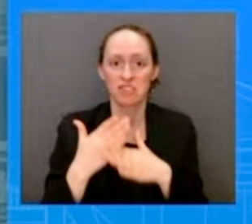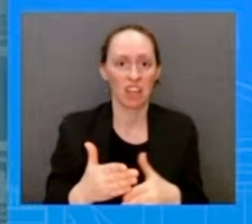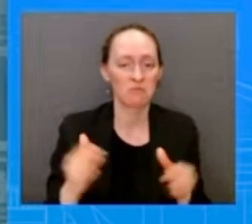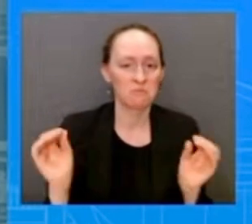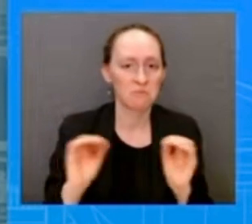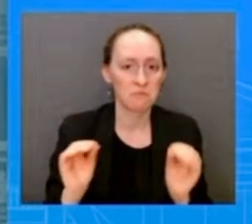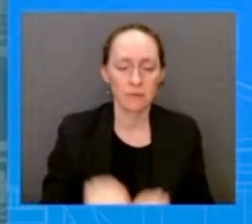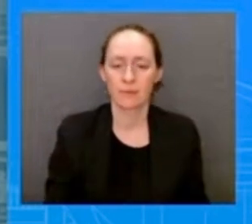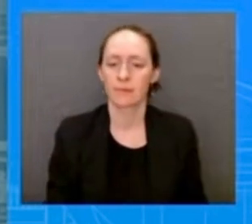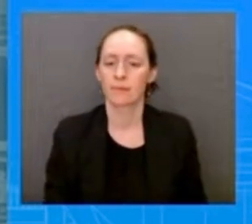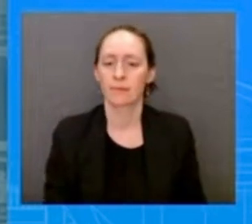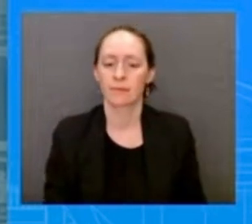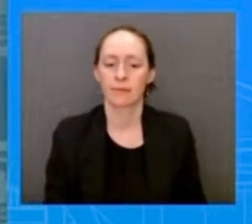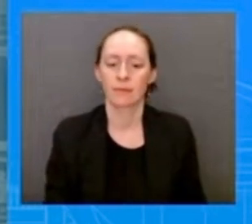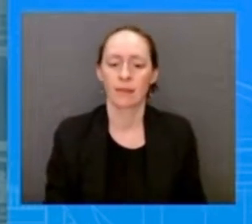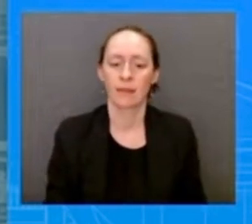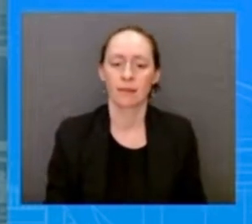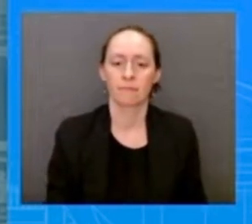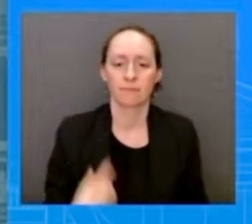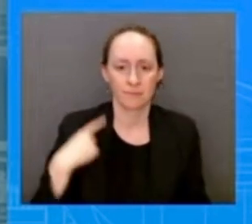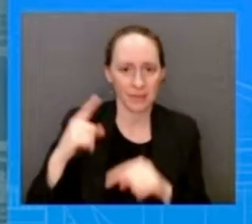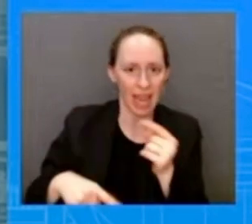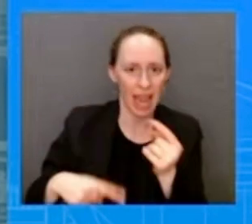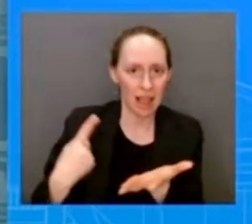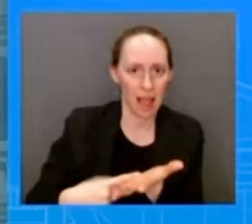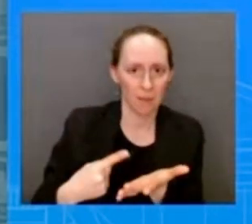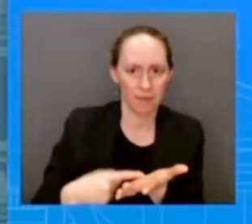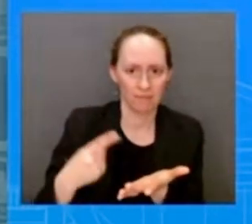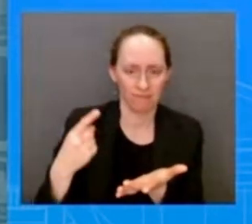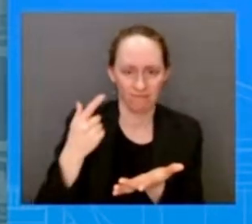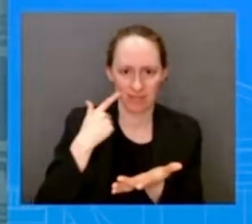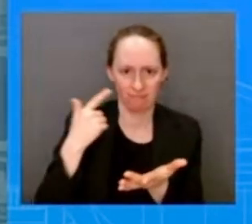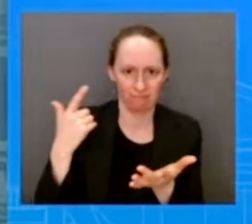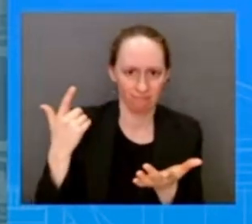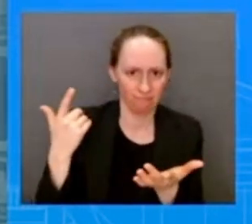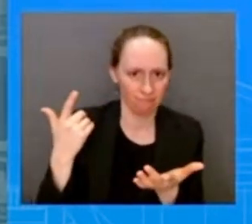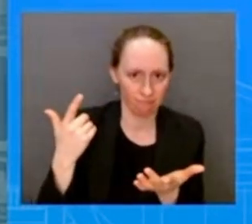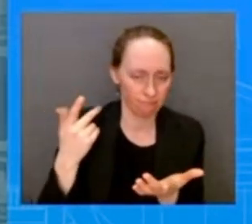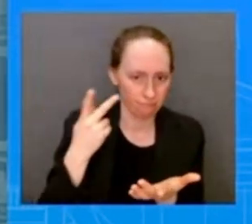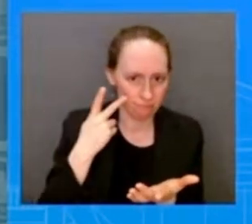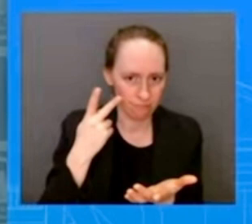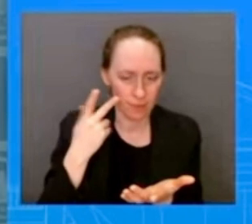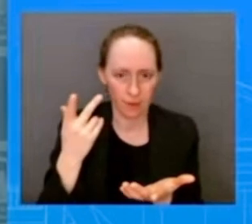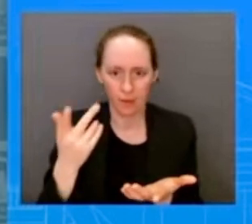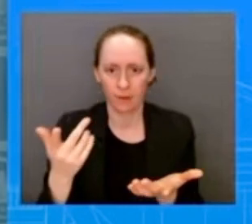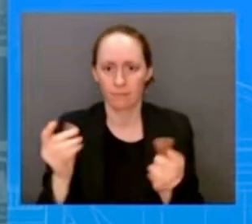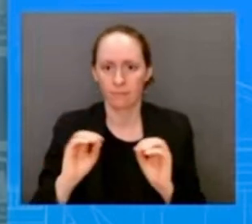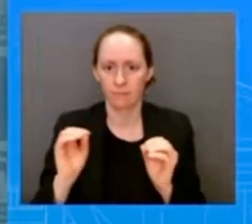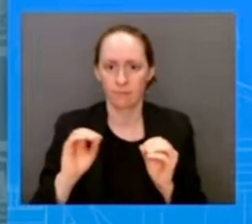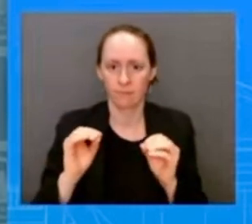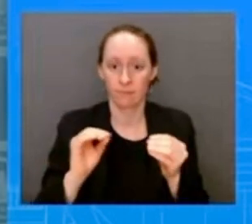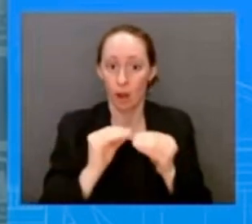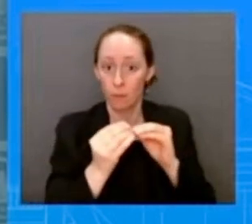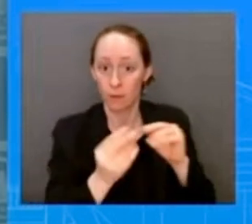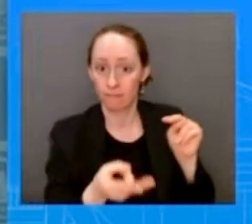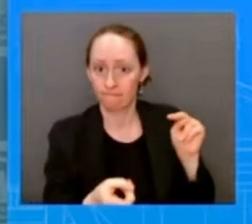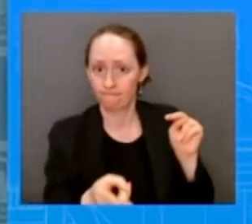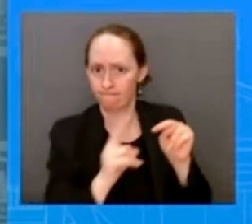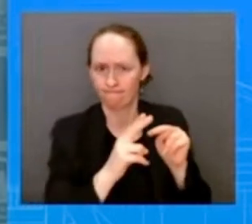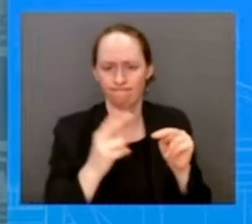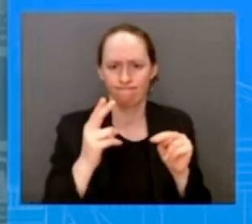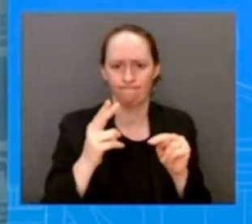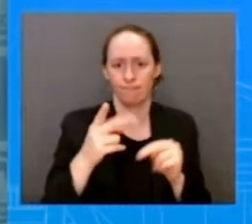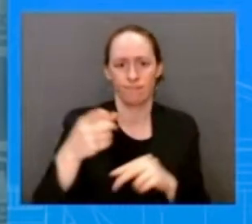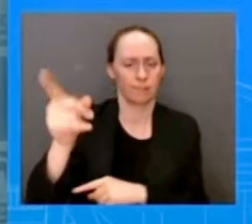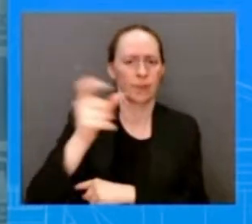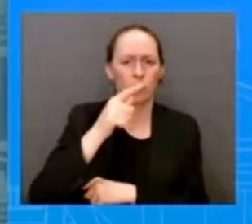we've seen an uptick in this during his administration. Clearly, that's for experts to follow this to speak to. I just don't have anything further to